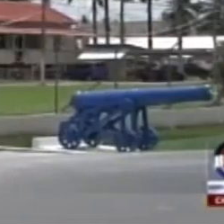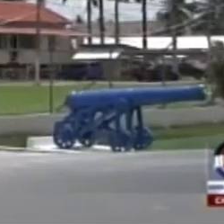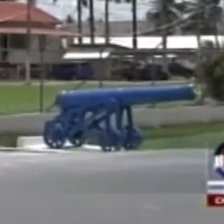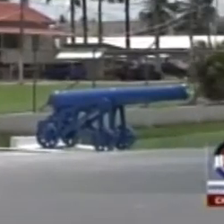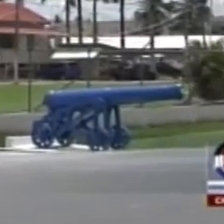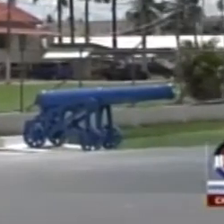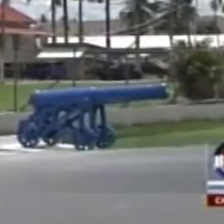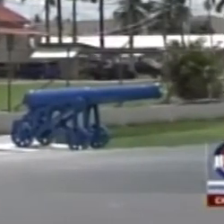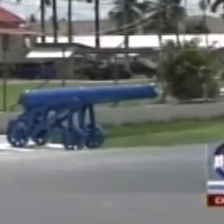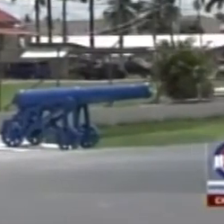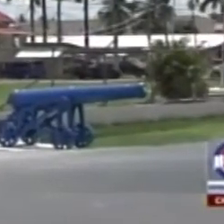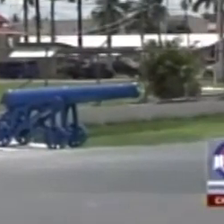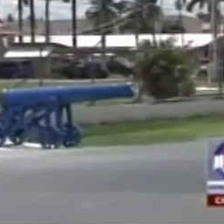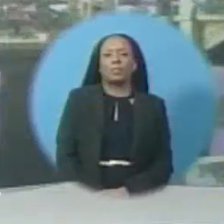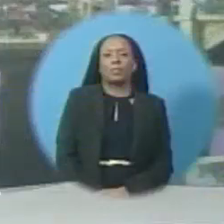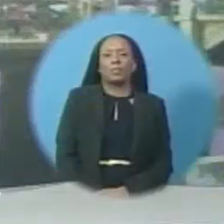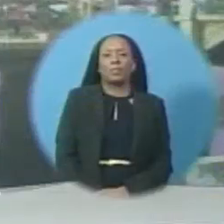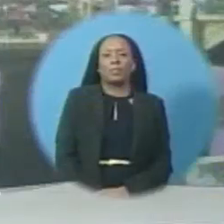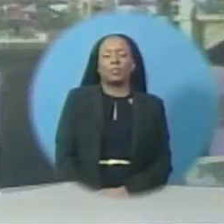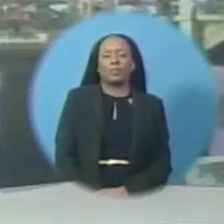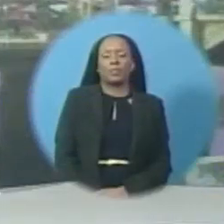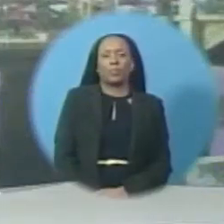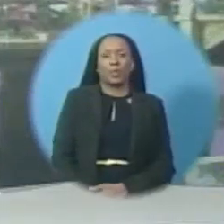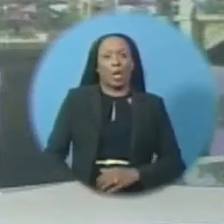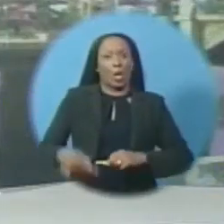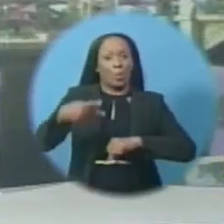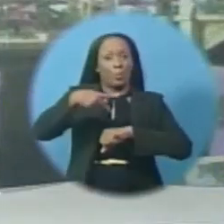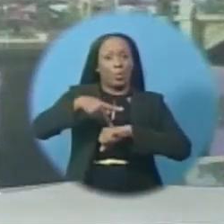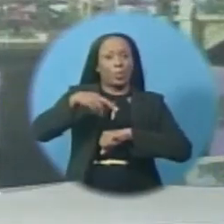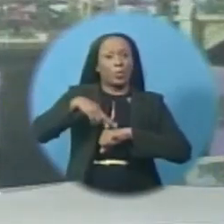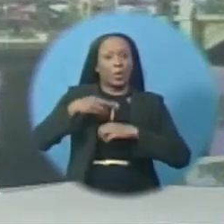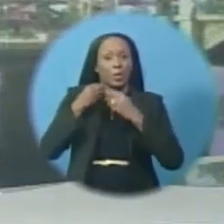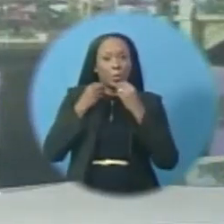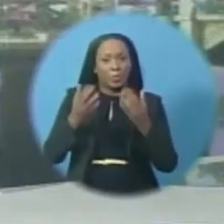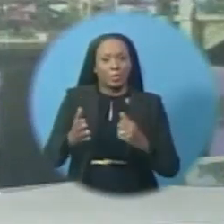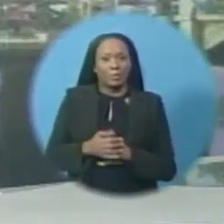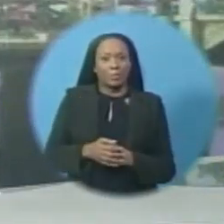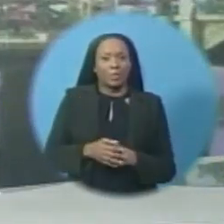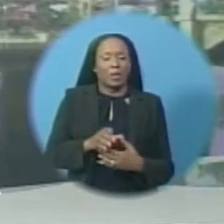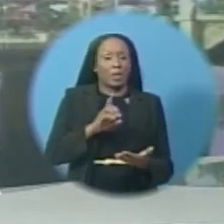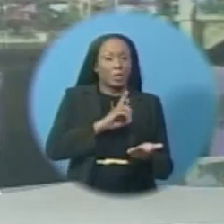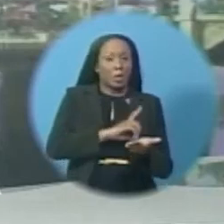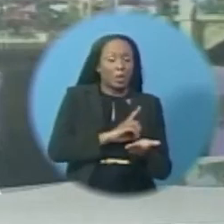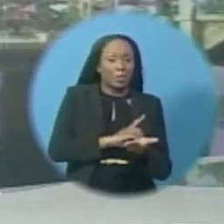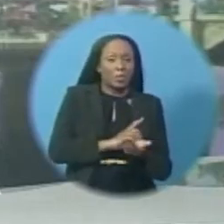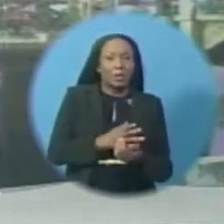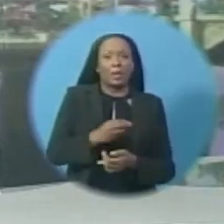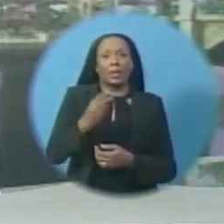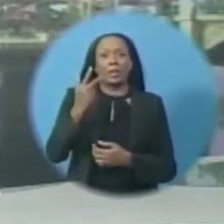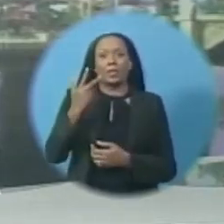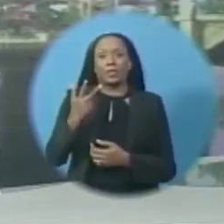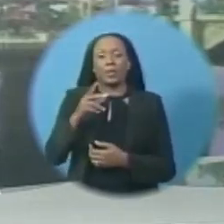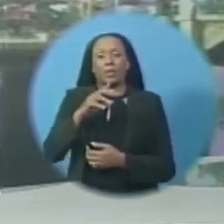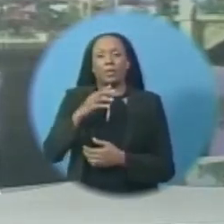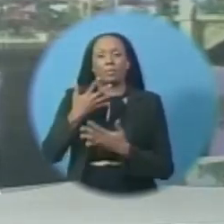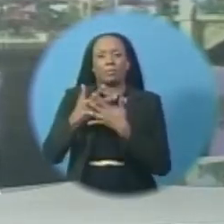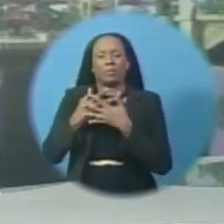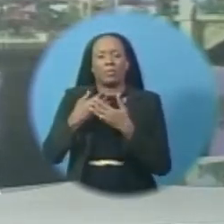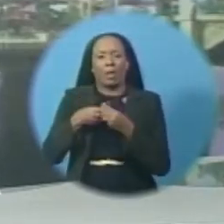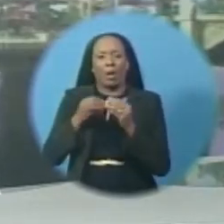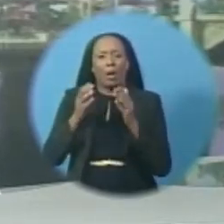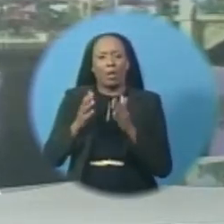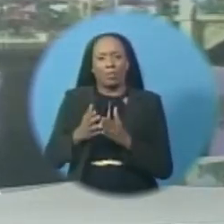mastermind roams freely. In Puerto Rico, a doctor and 3 corrections officers have been accused of